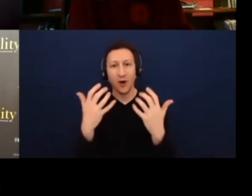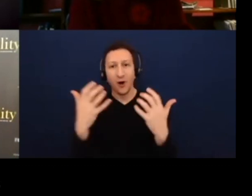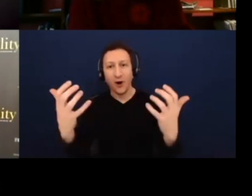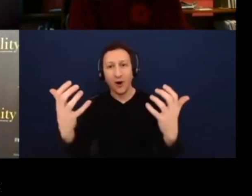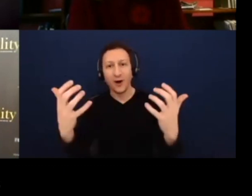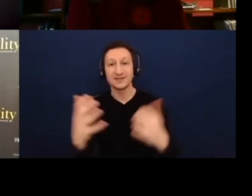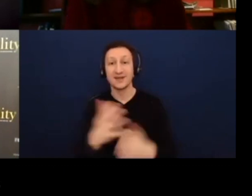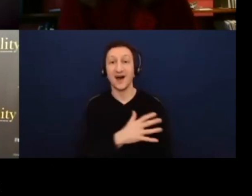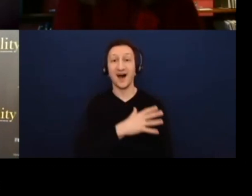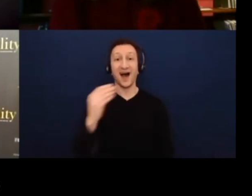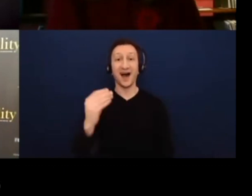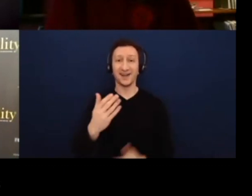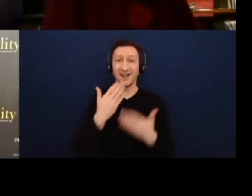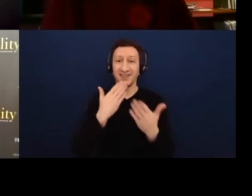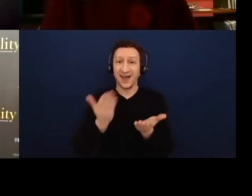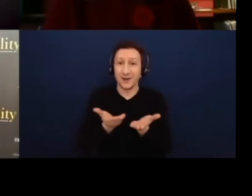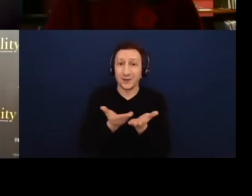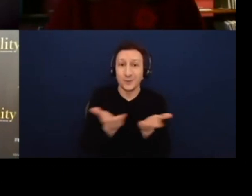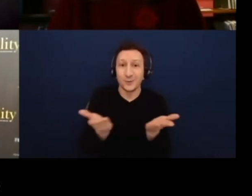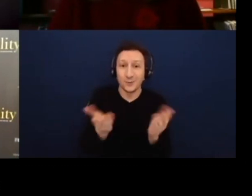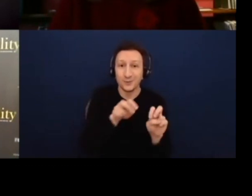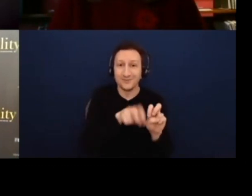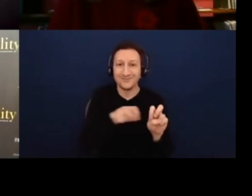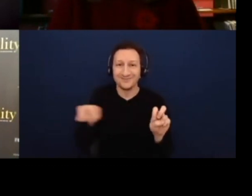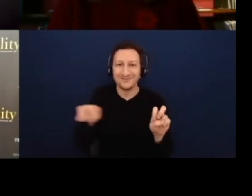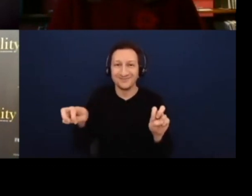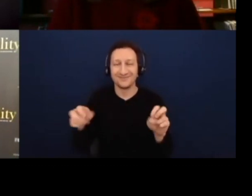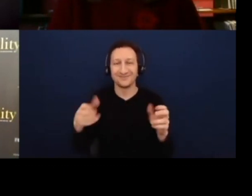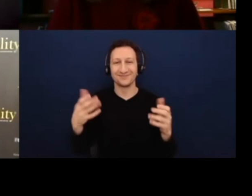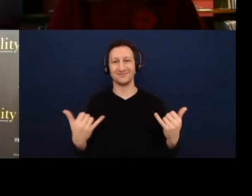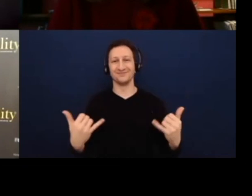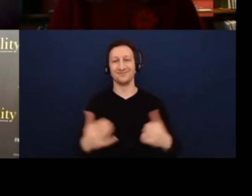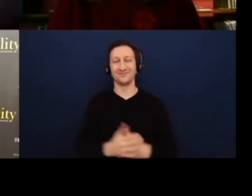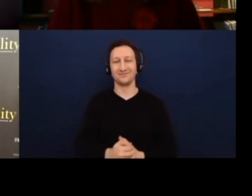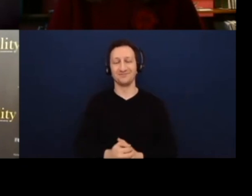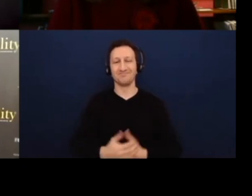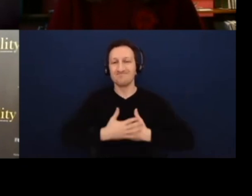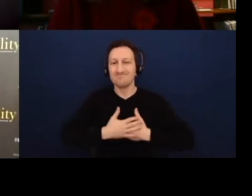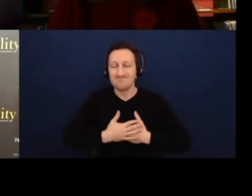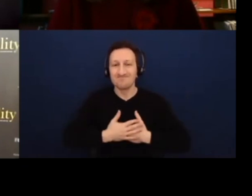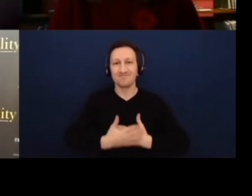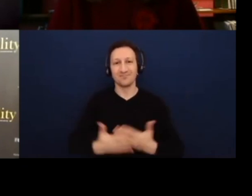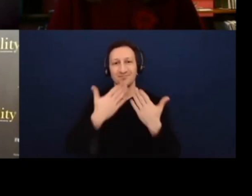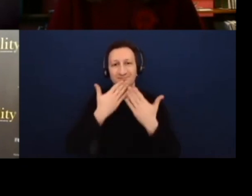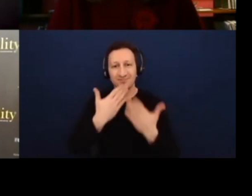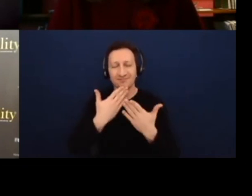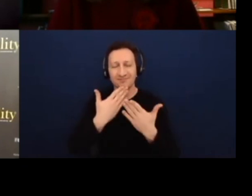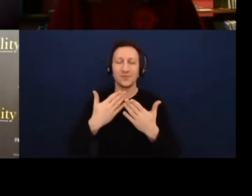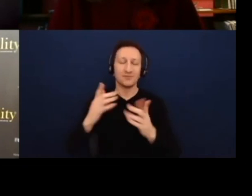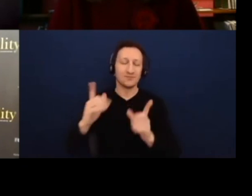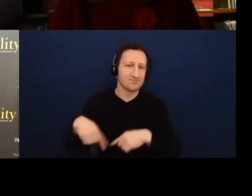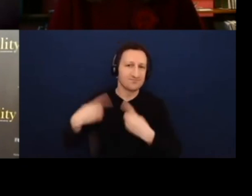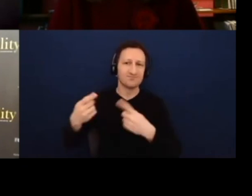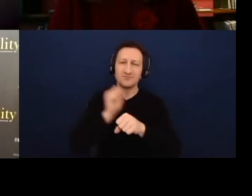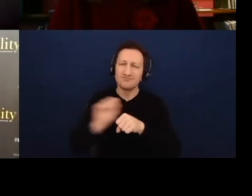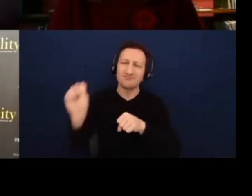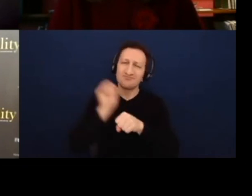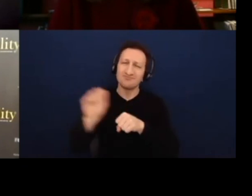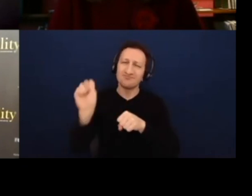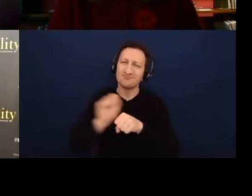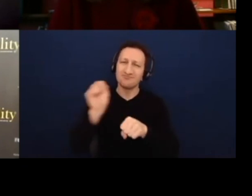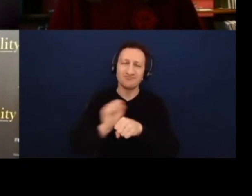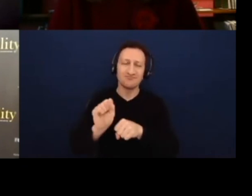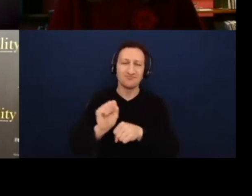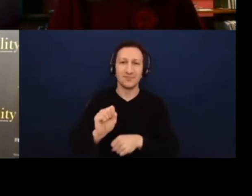of those of you who decide to be on this panel. And that I thank you for your continued efforts in this area, your